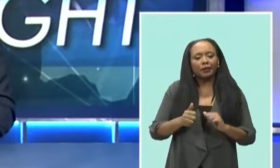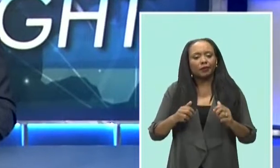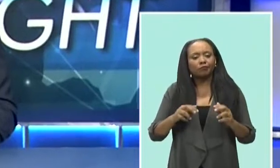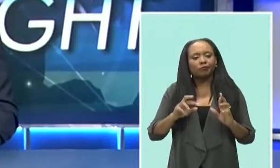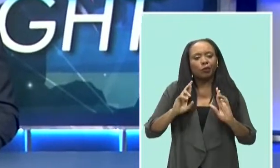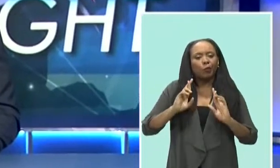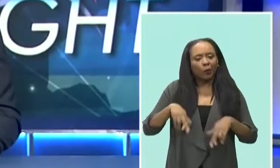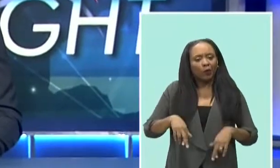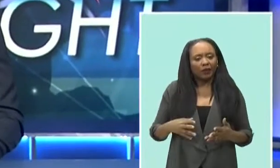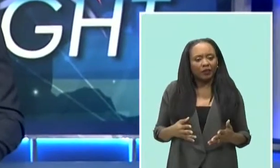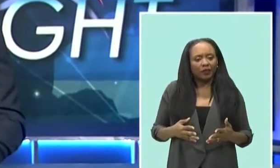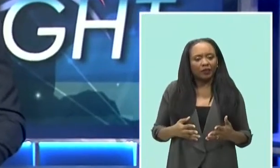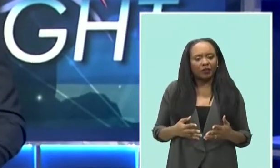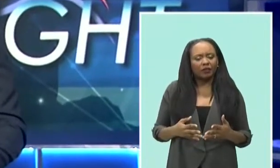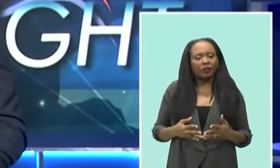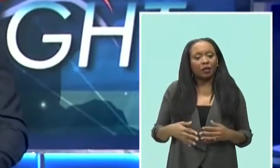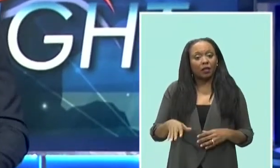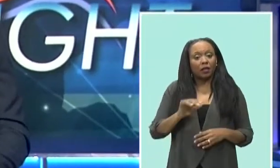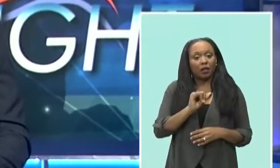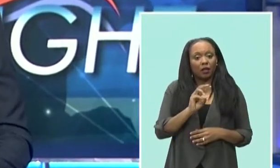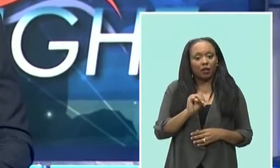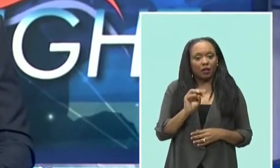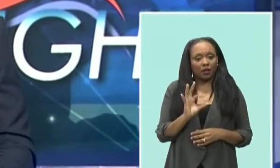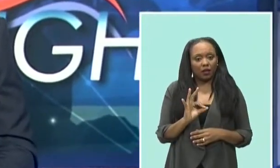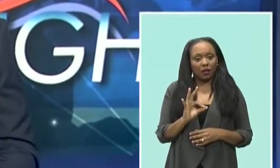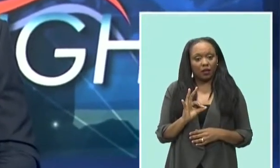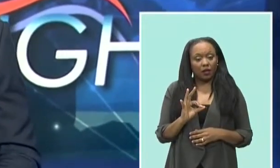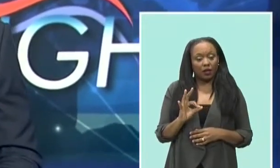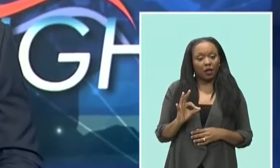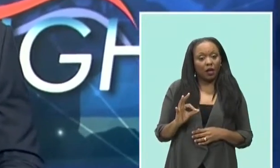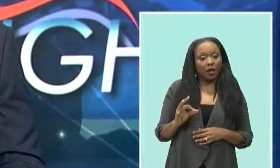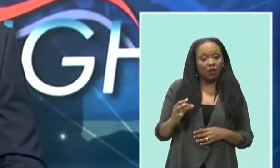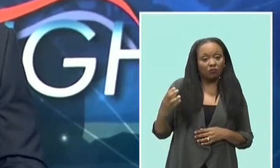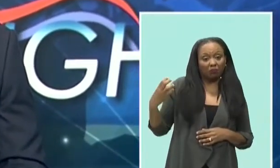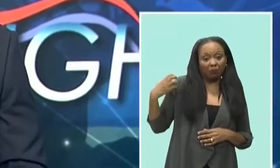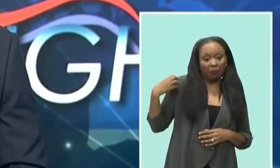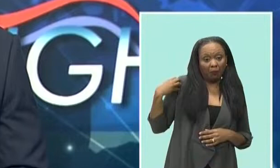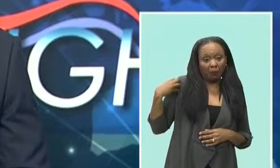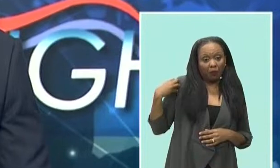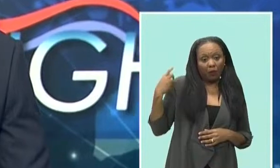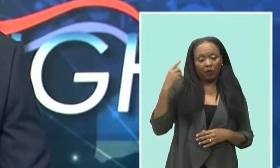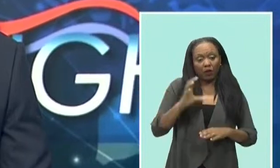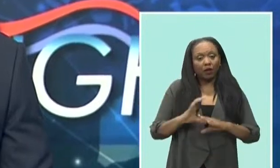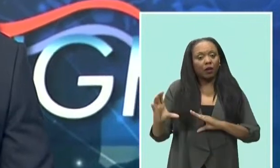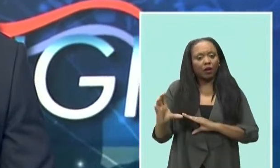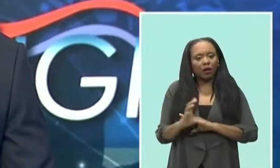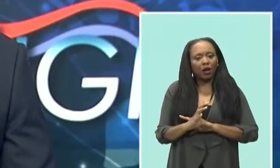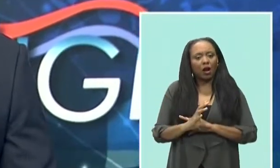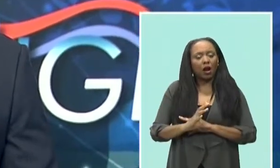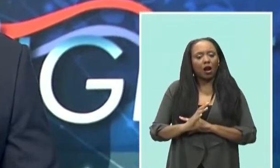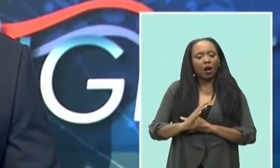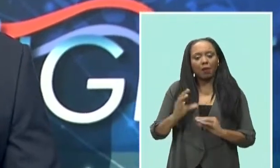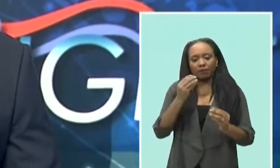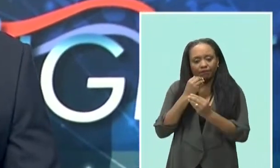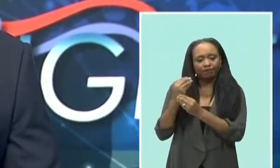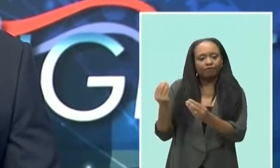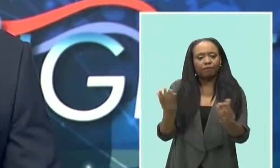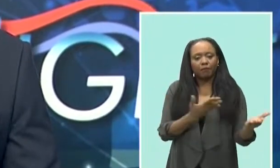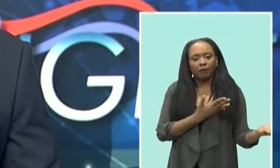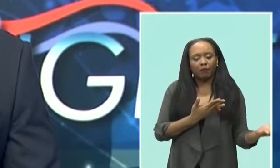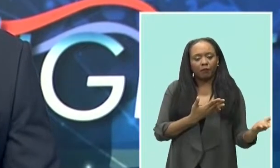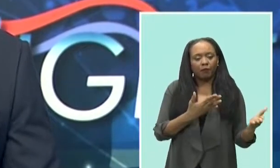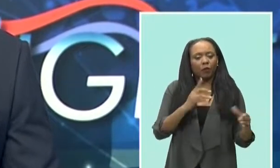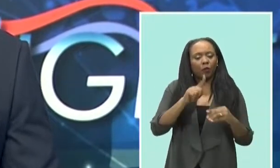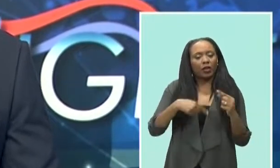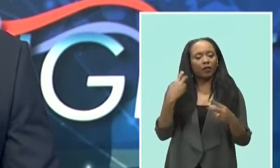with flying colors. The IMF's Deputy Mission Chief of the Caribbean Division, Bert Van Selm, delivered the positive news this